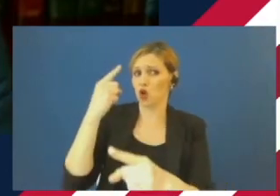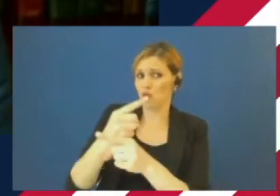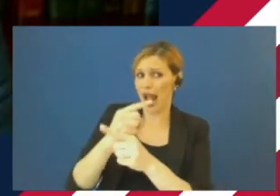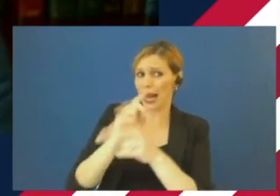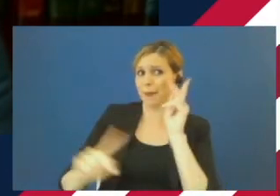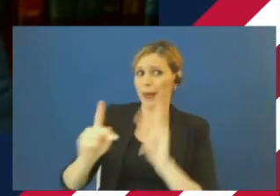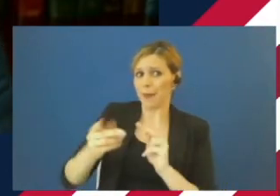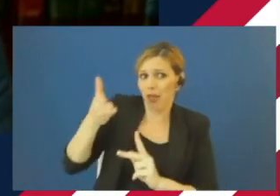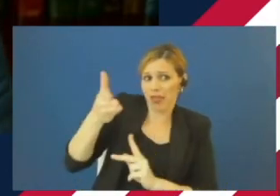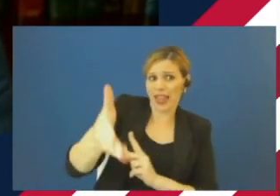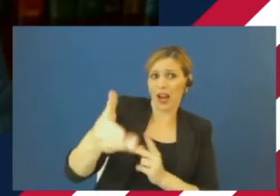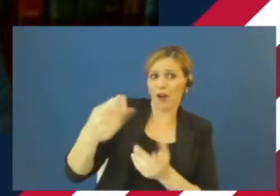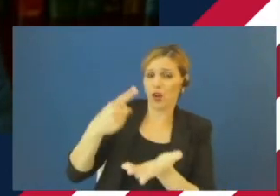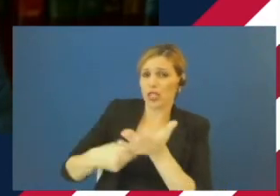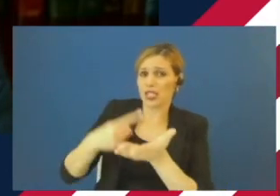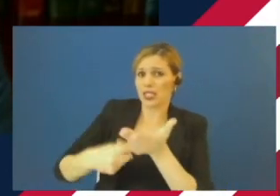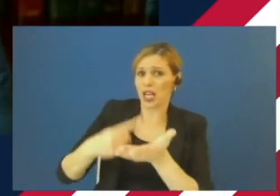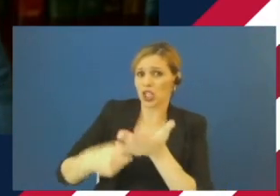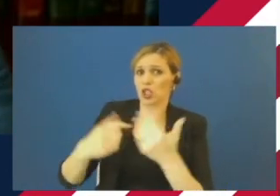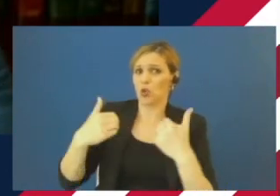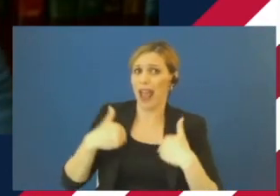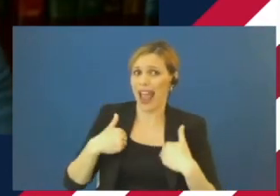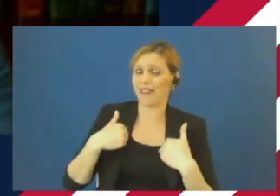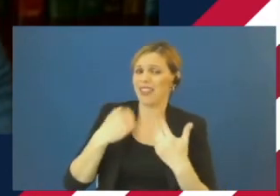justice aspects of climate.